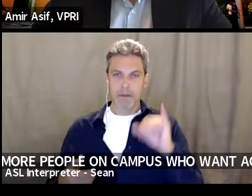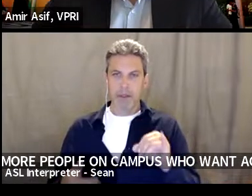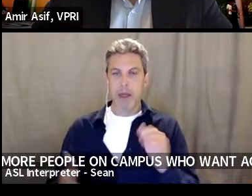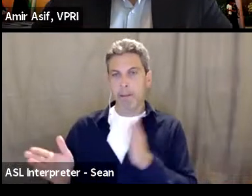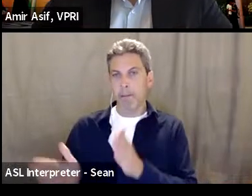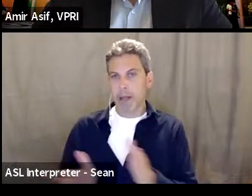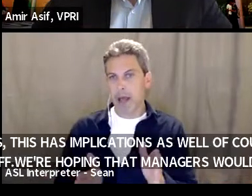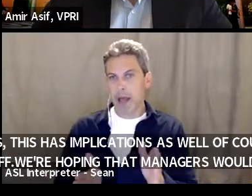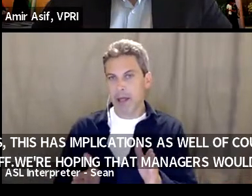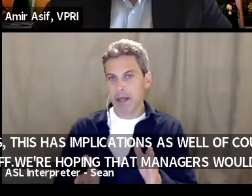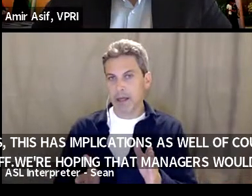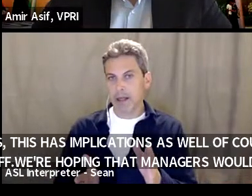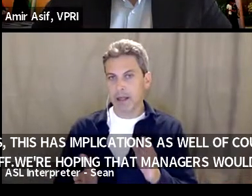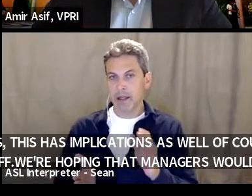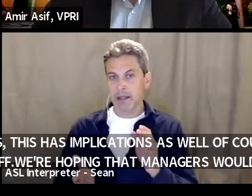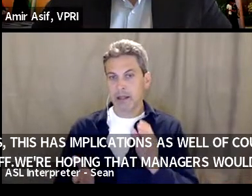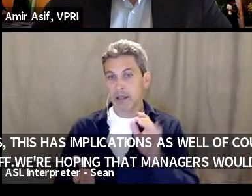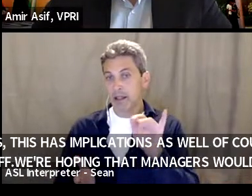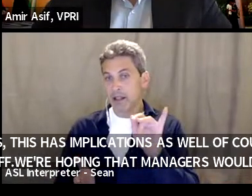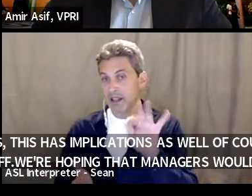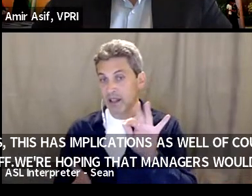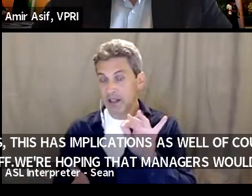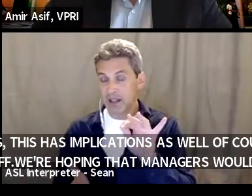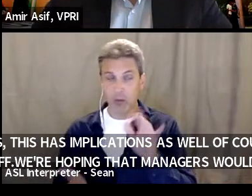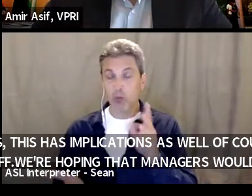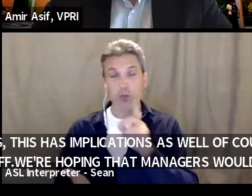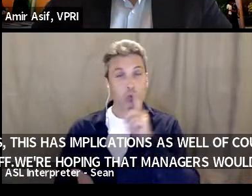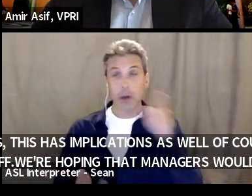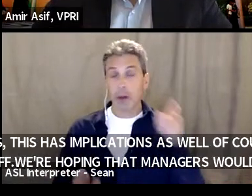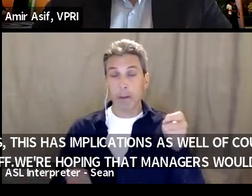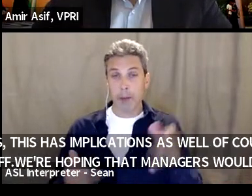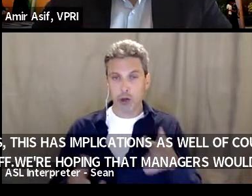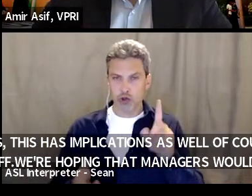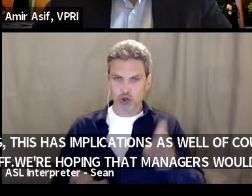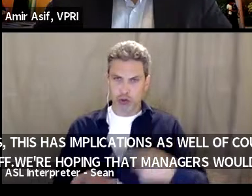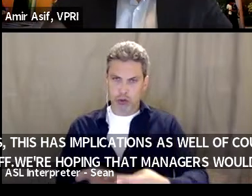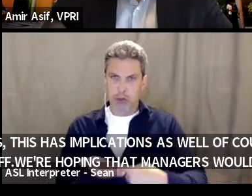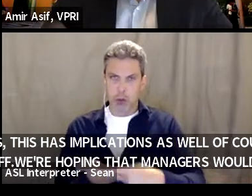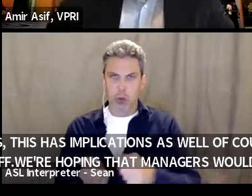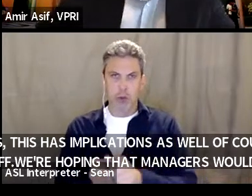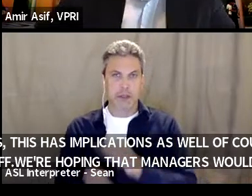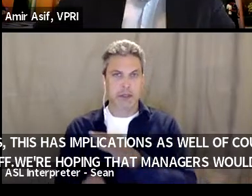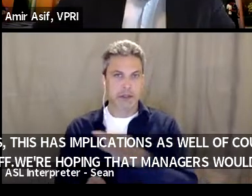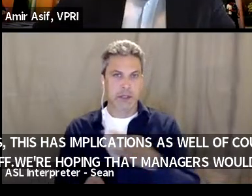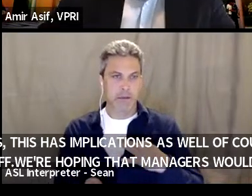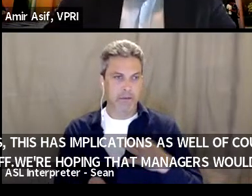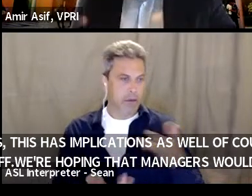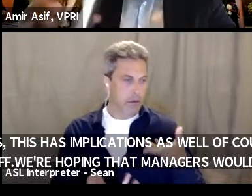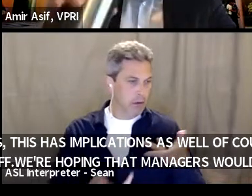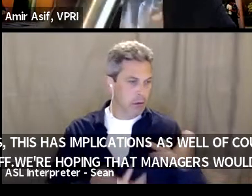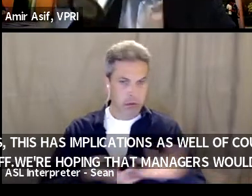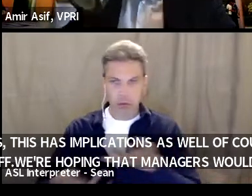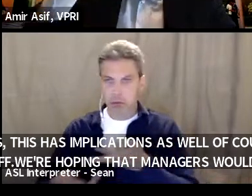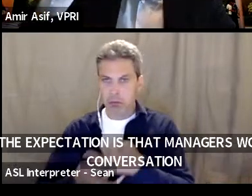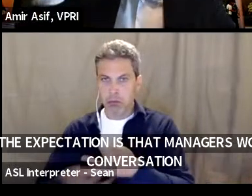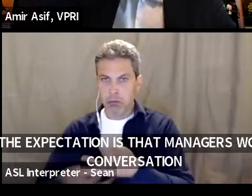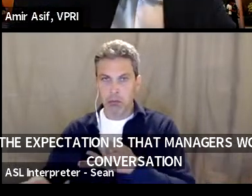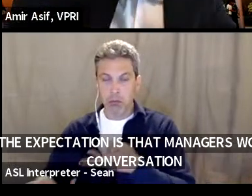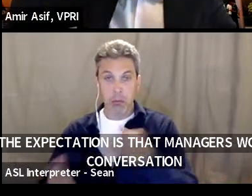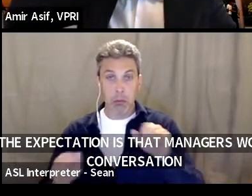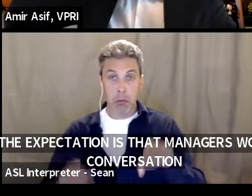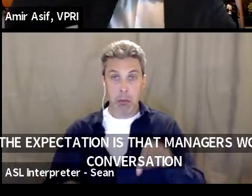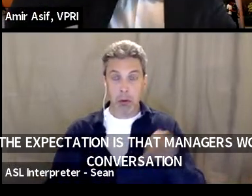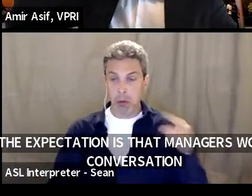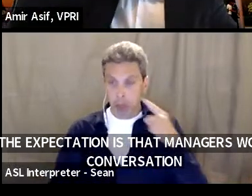is that managers would have a conversation with staff, because there may be opportunities for